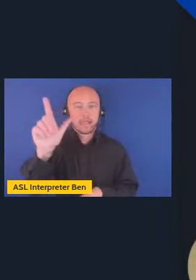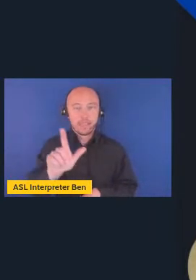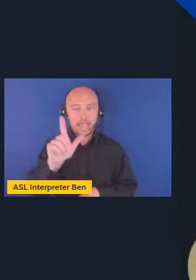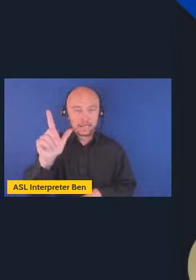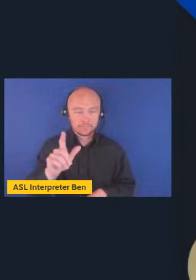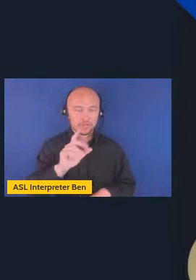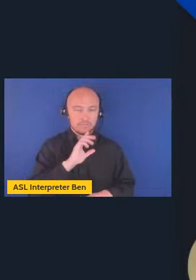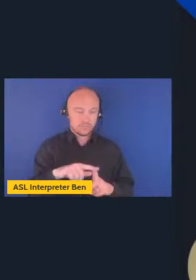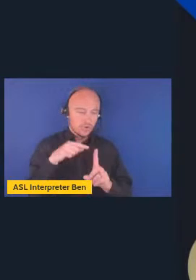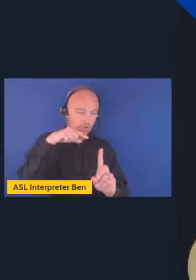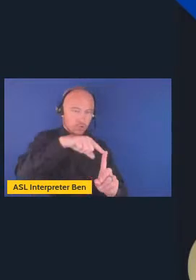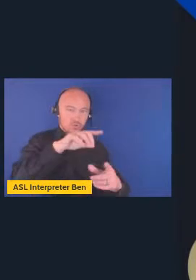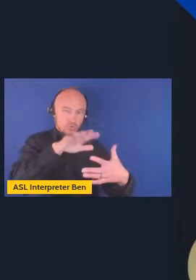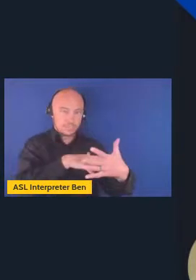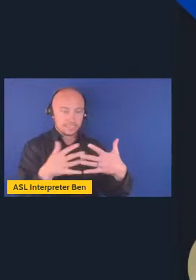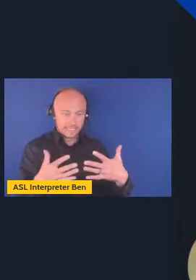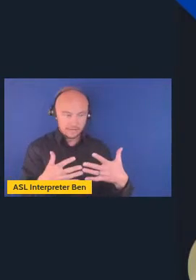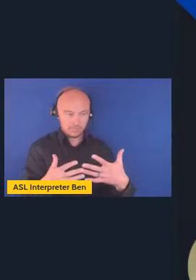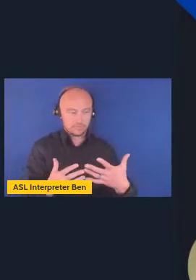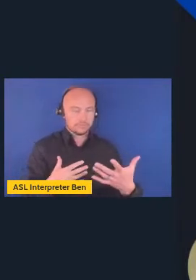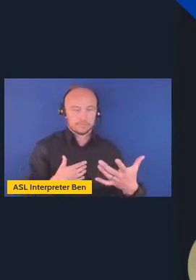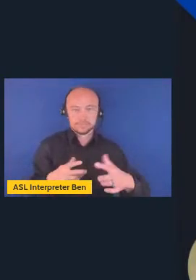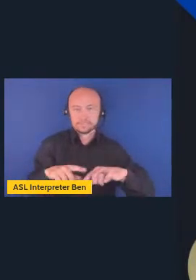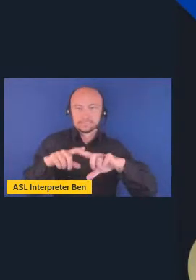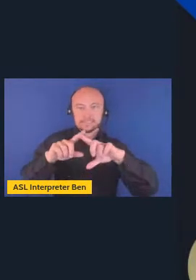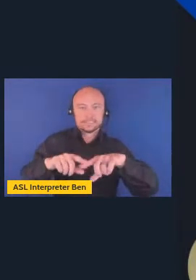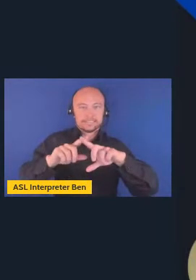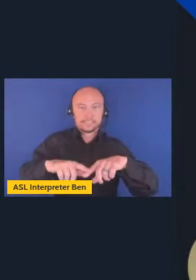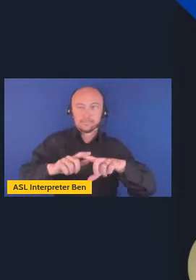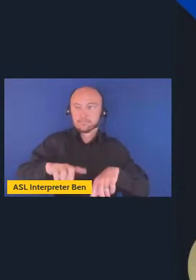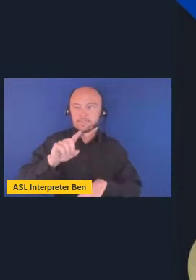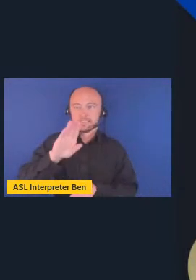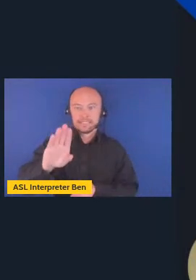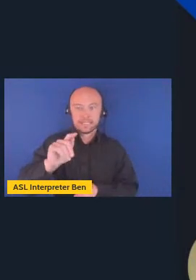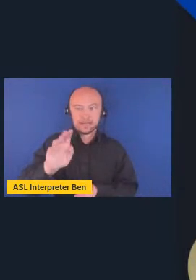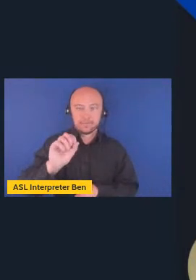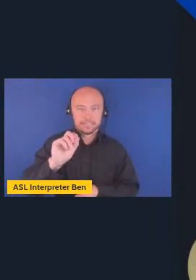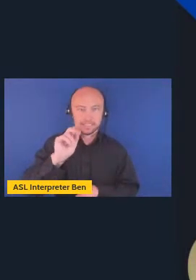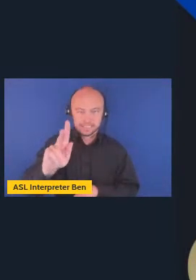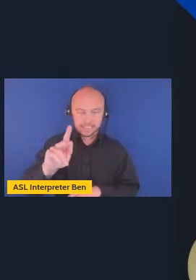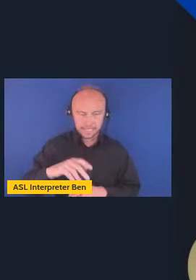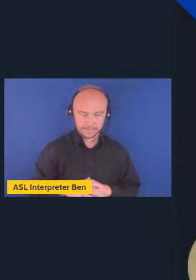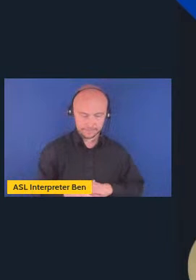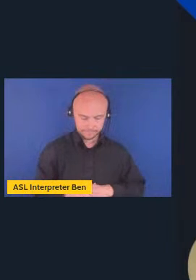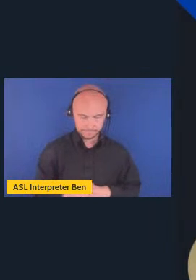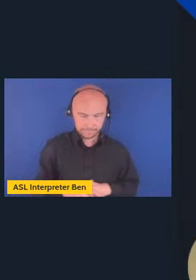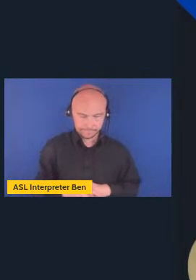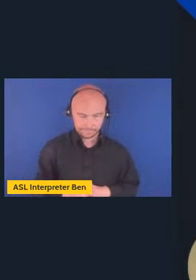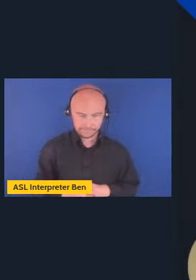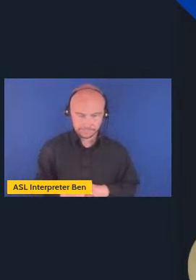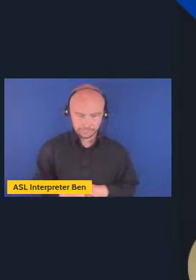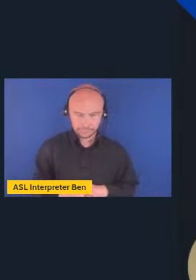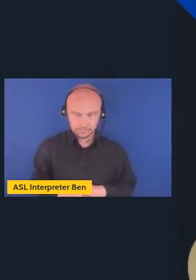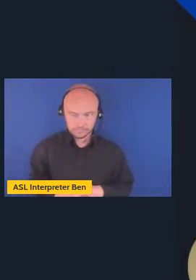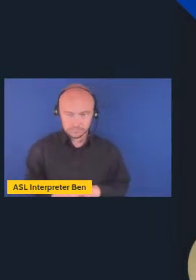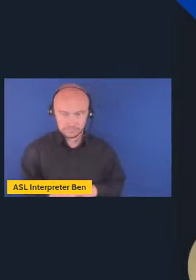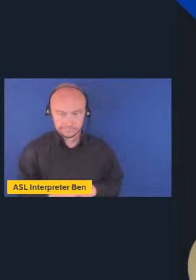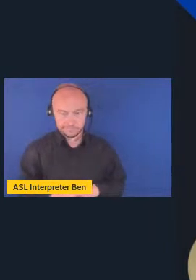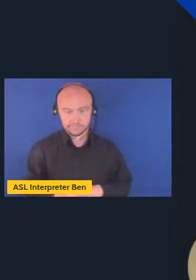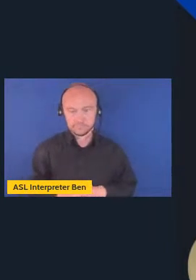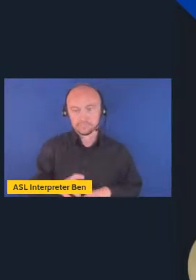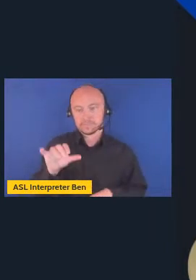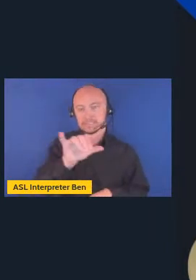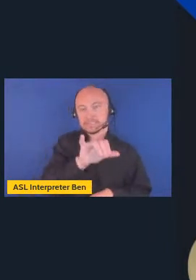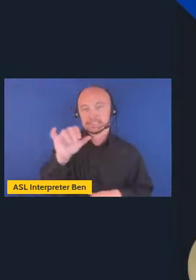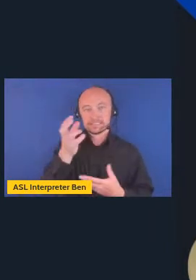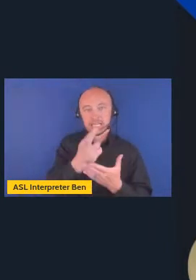a database table, well, that would depend on the database stack. So this is it was essentially the same